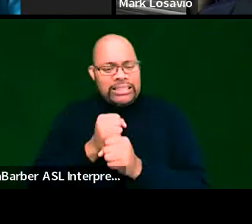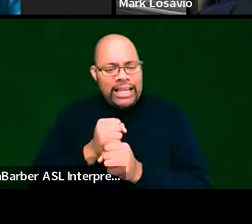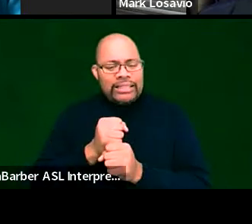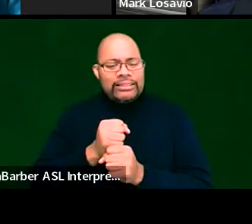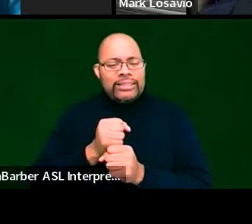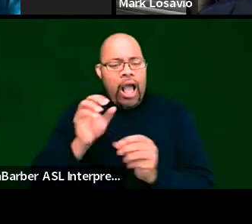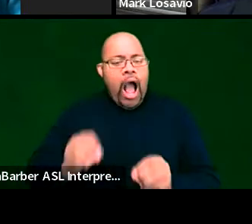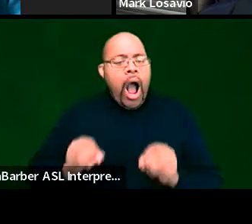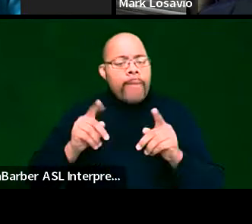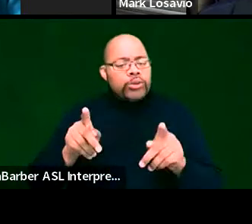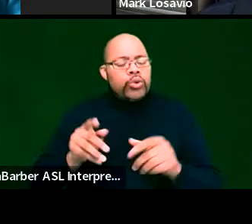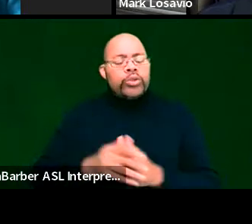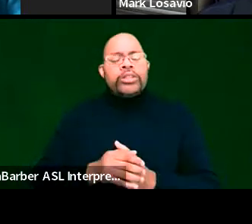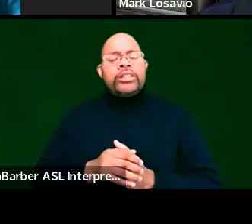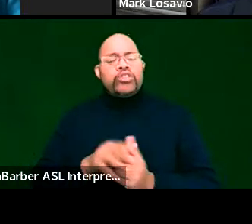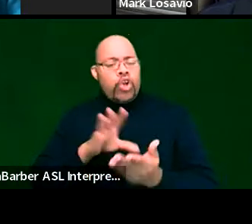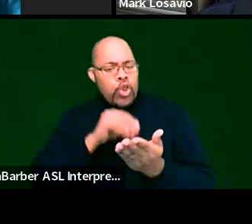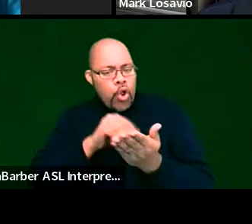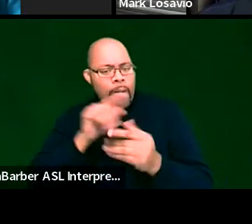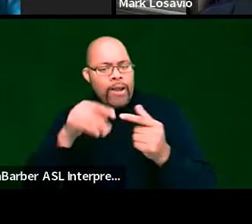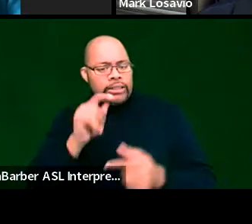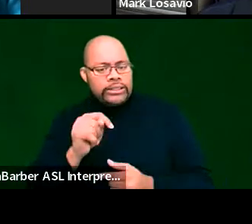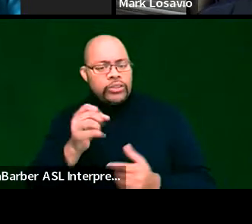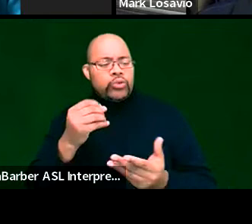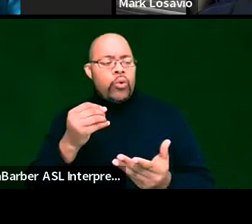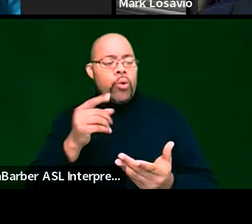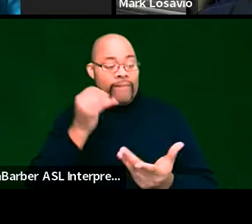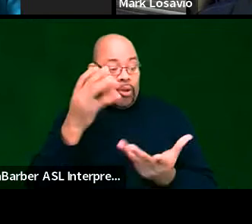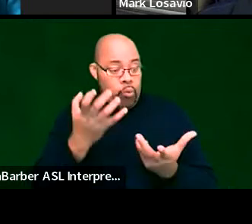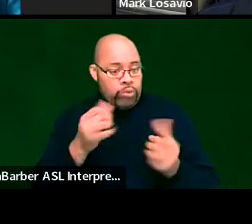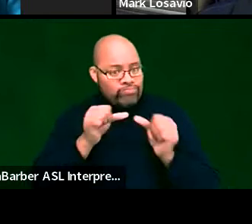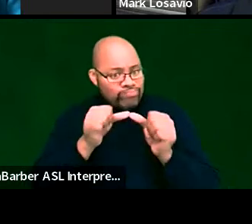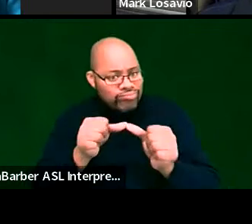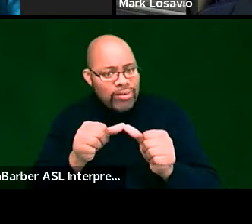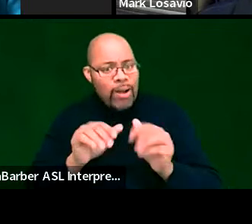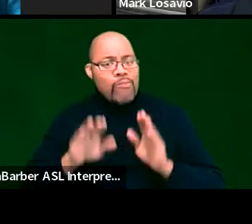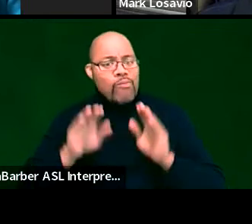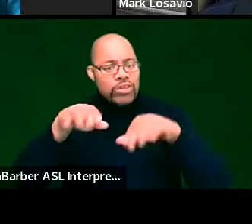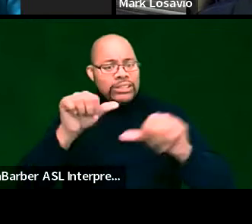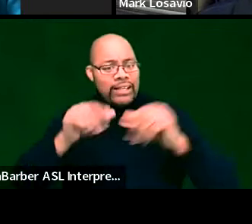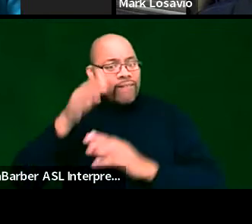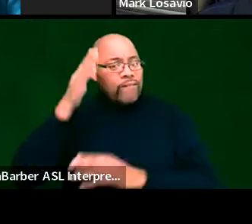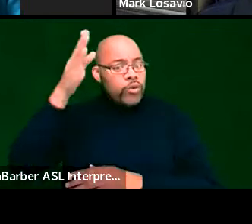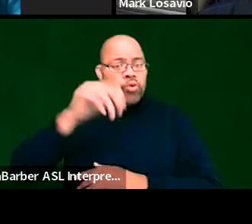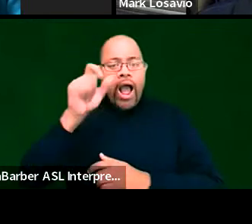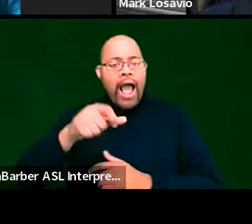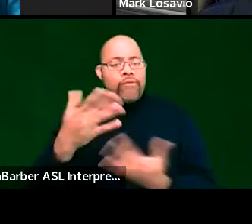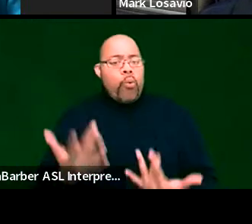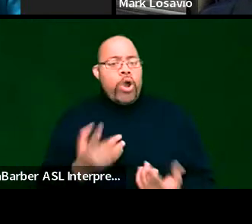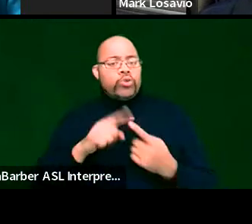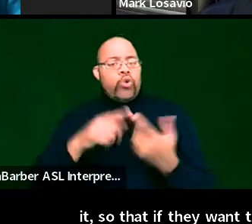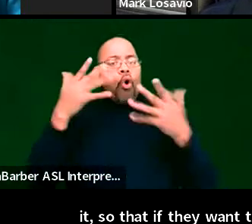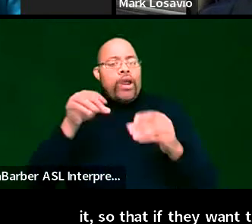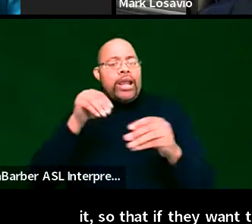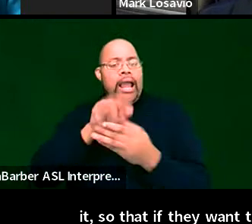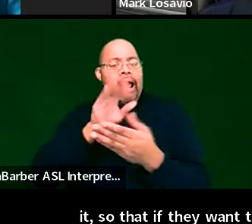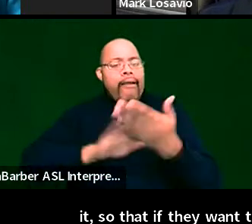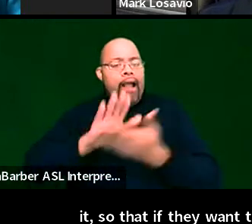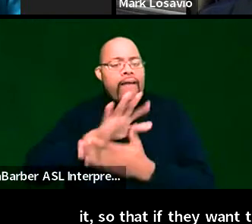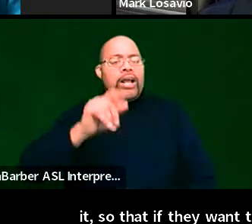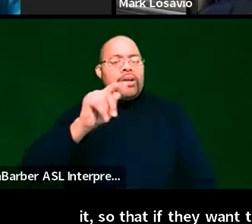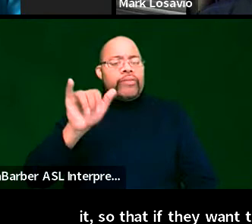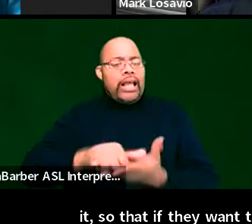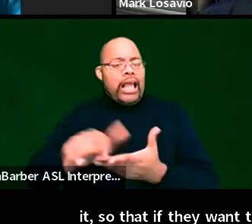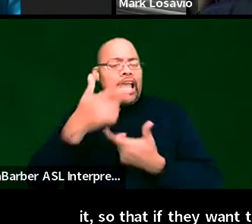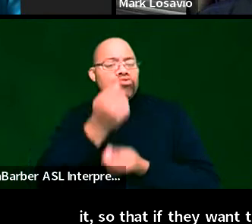an opportunity to learn about it, so that if they want to go into marine science in the future, they don't have to wait until they're already in college to find out that